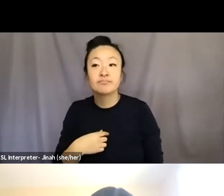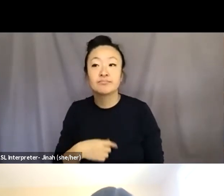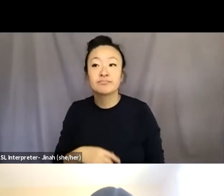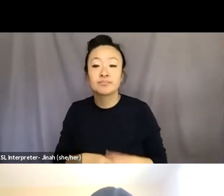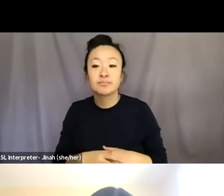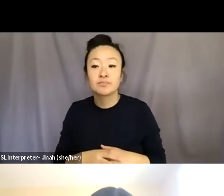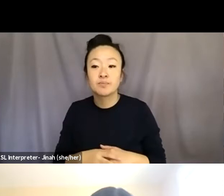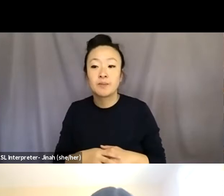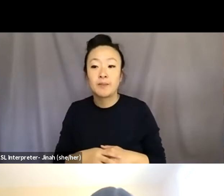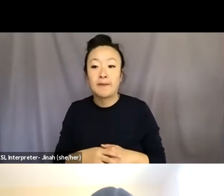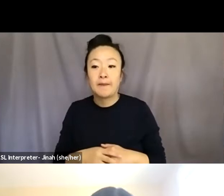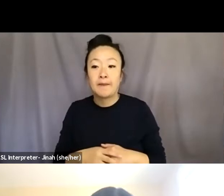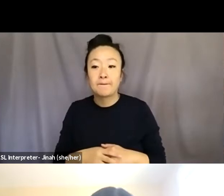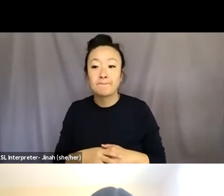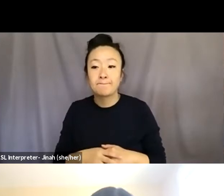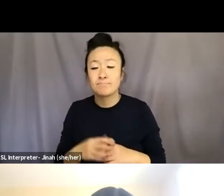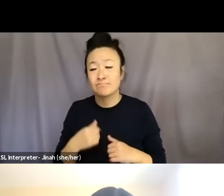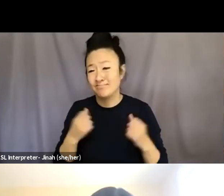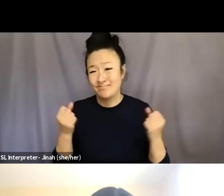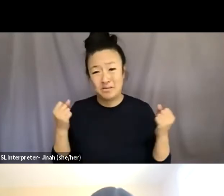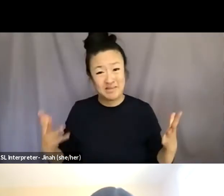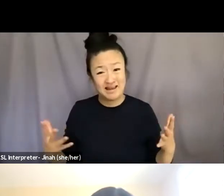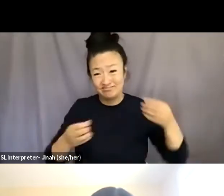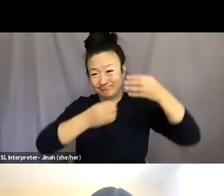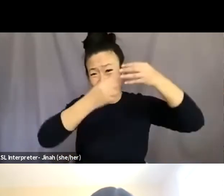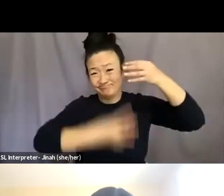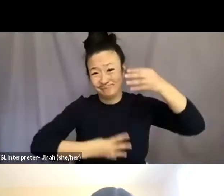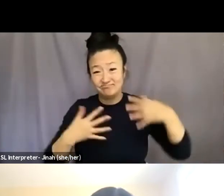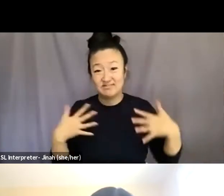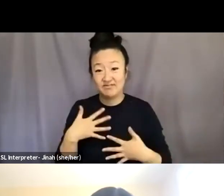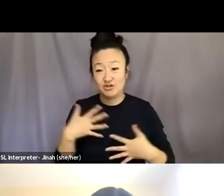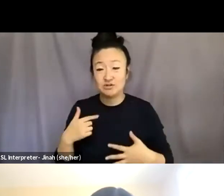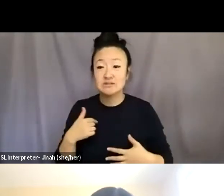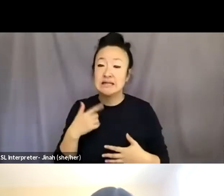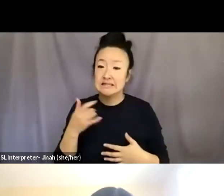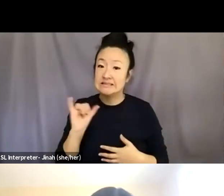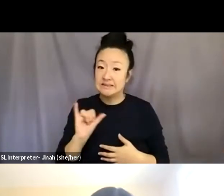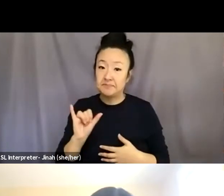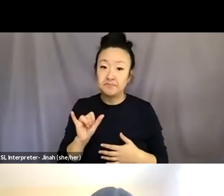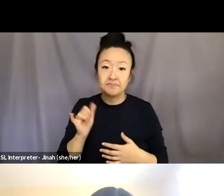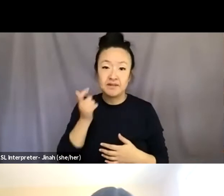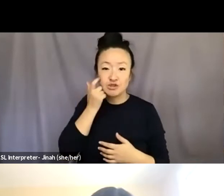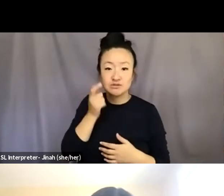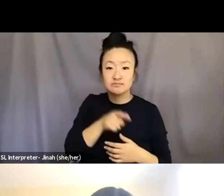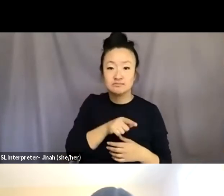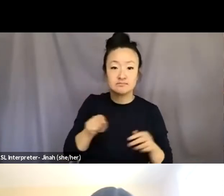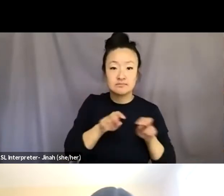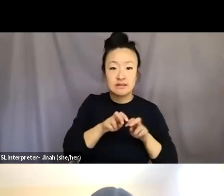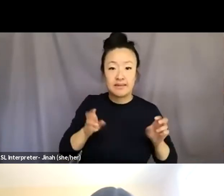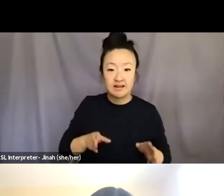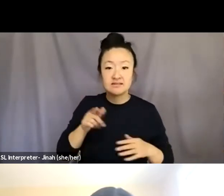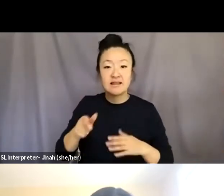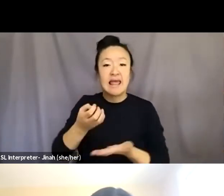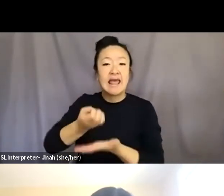I have many fears, and I echo what my fellow panelists have said. The economic